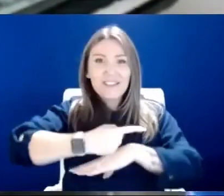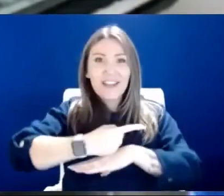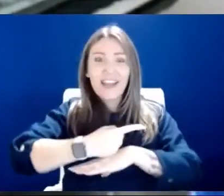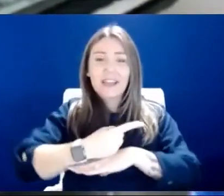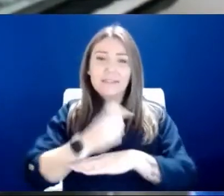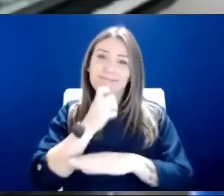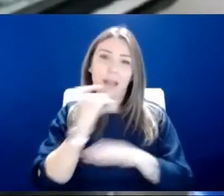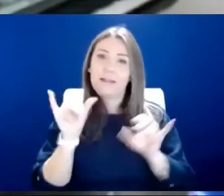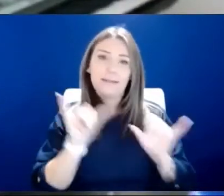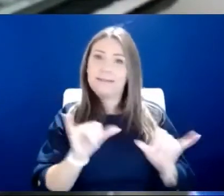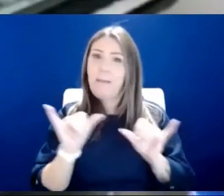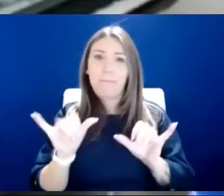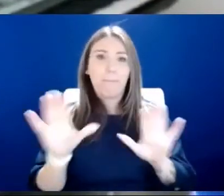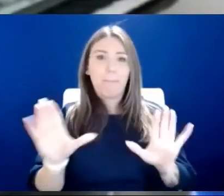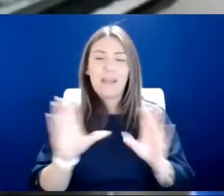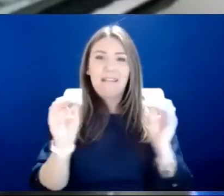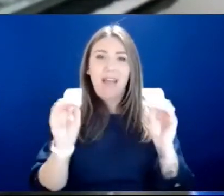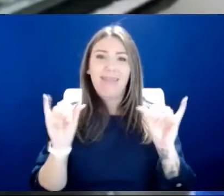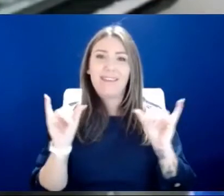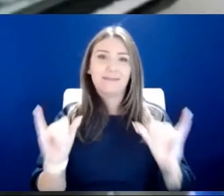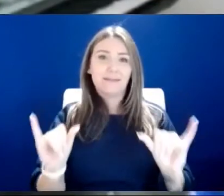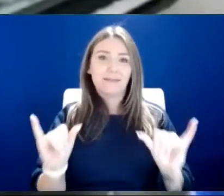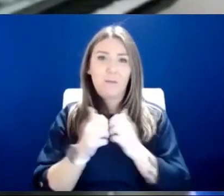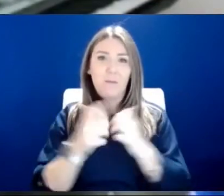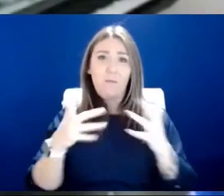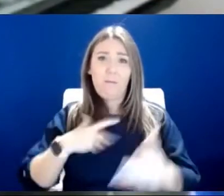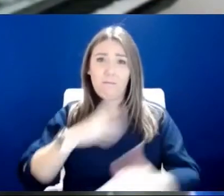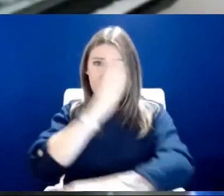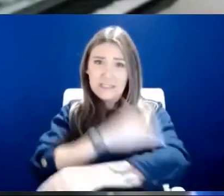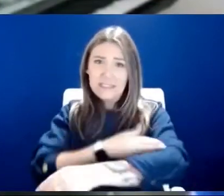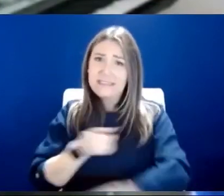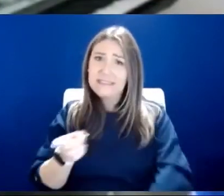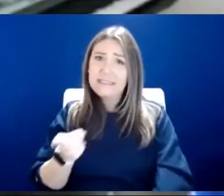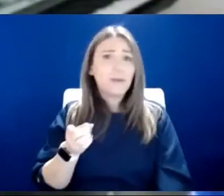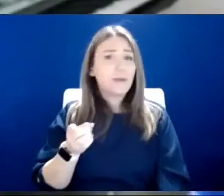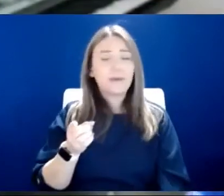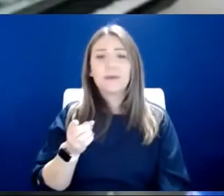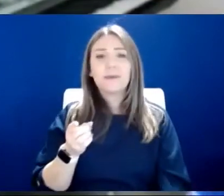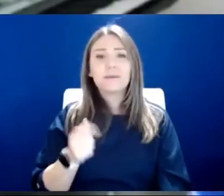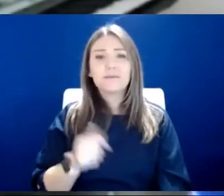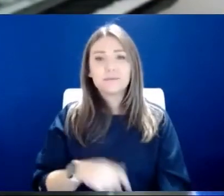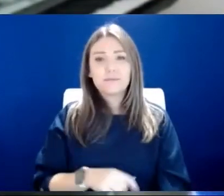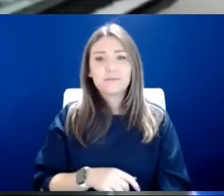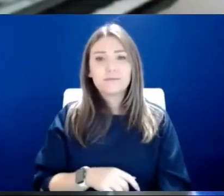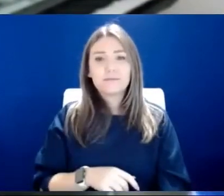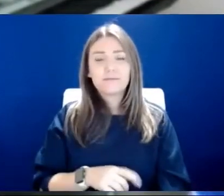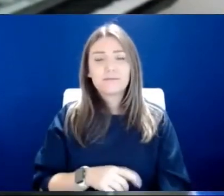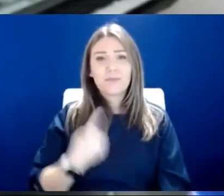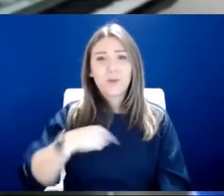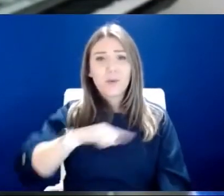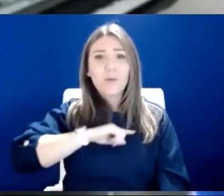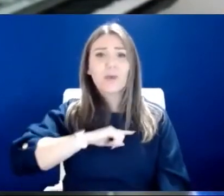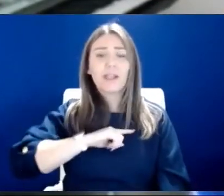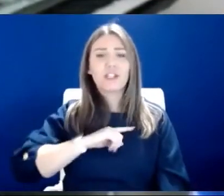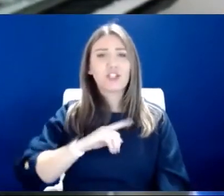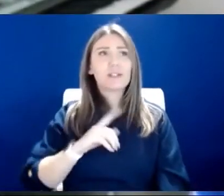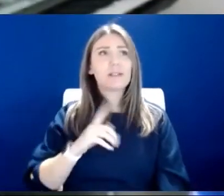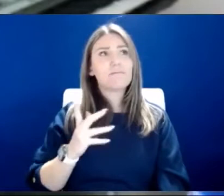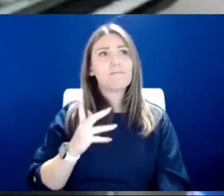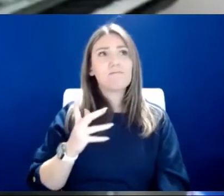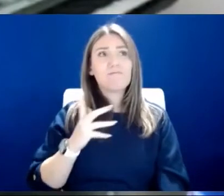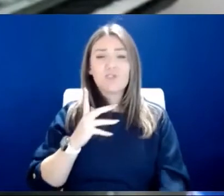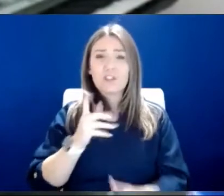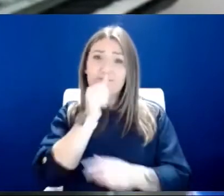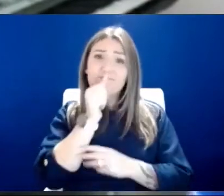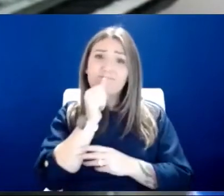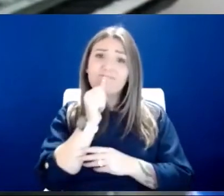same. Nothing's the same without this kid, you know. And, you know, we just kind of weather the storm and do what